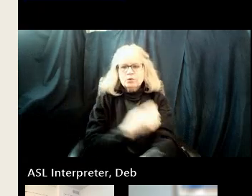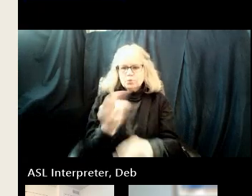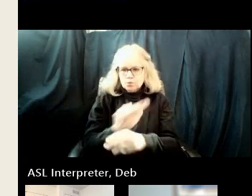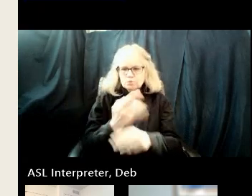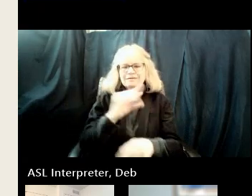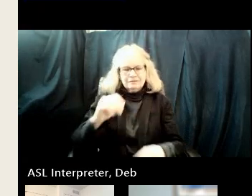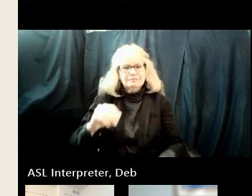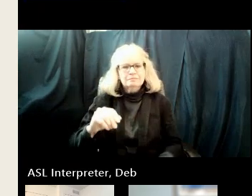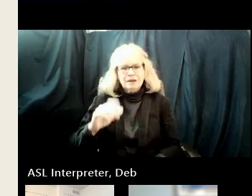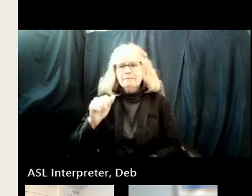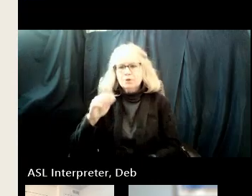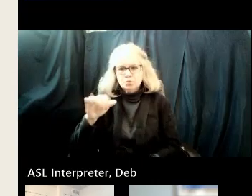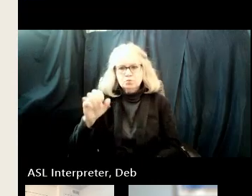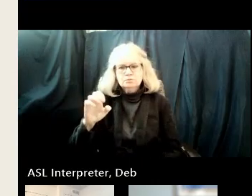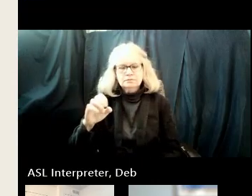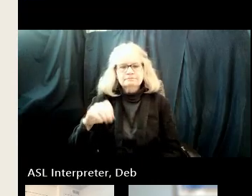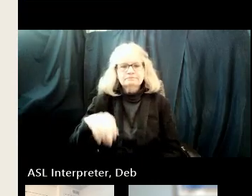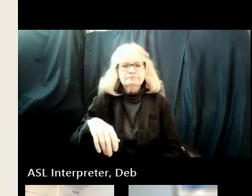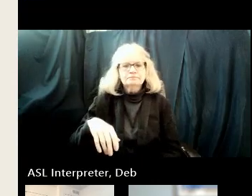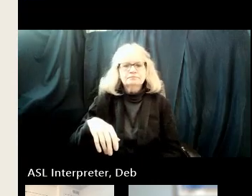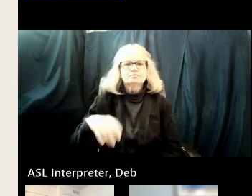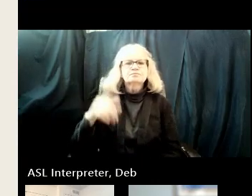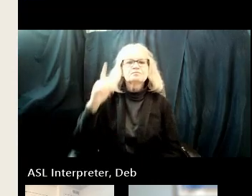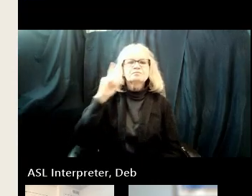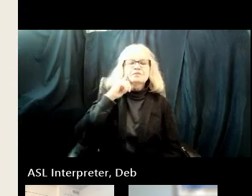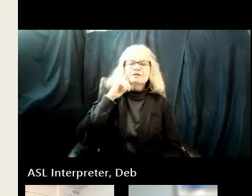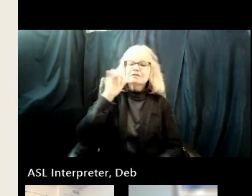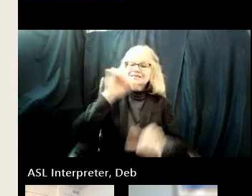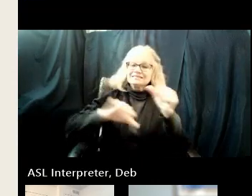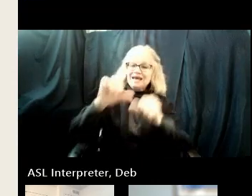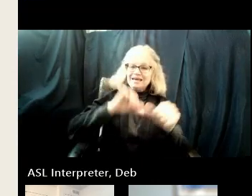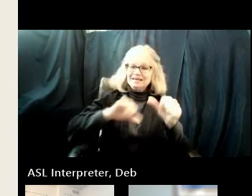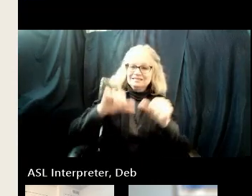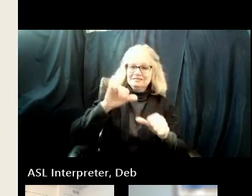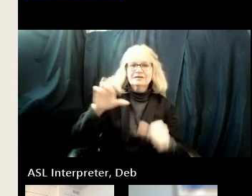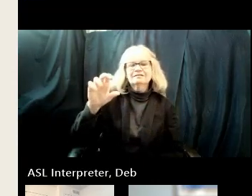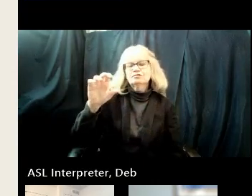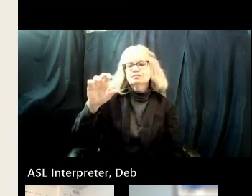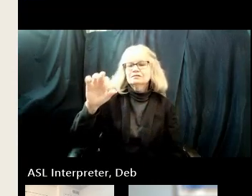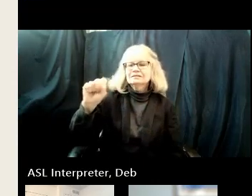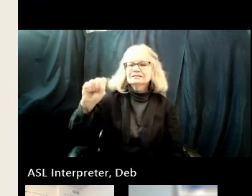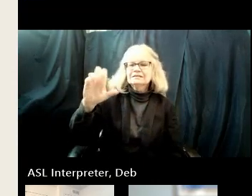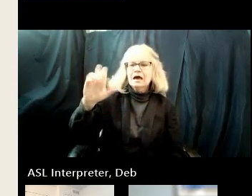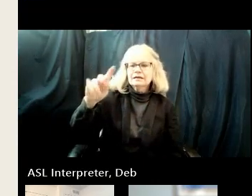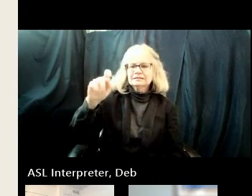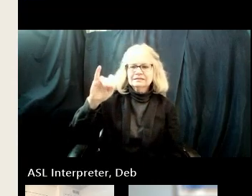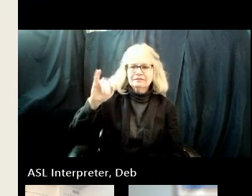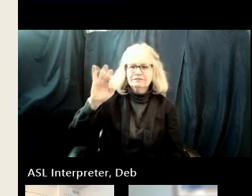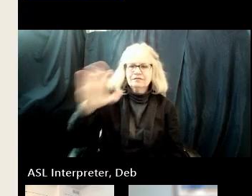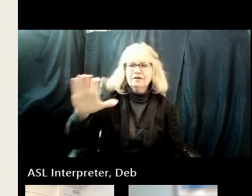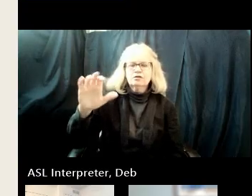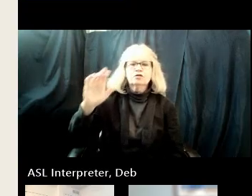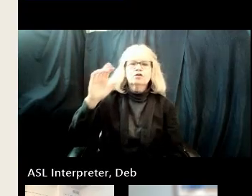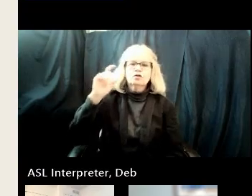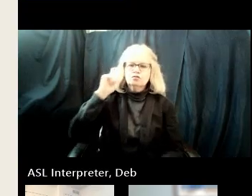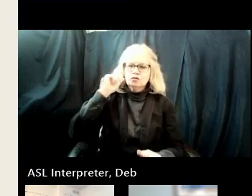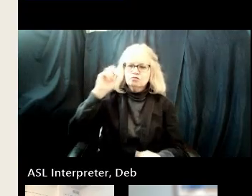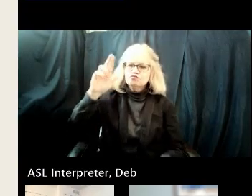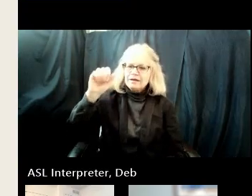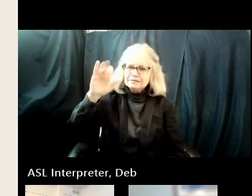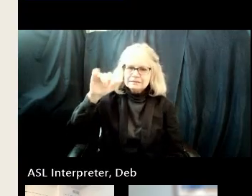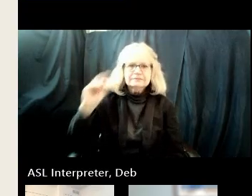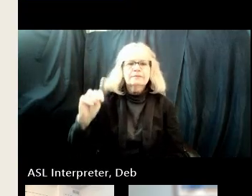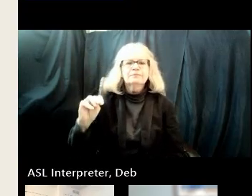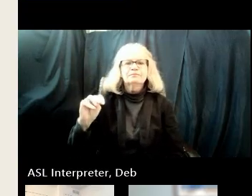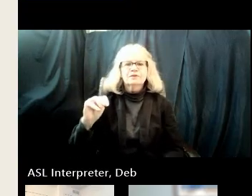Another important thing to think about is the rise of scientific racism. Slavery, colonization really gave rise to this set of